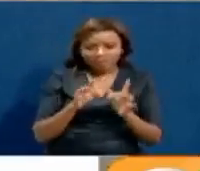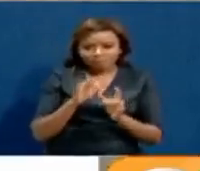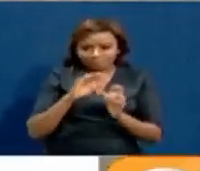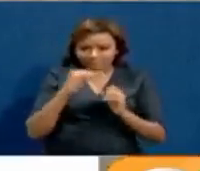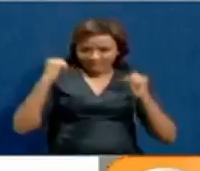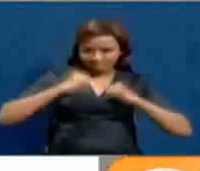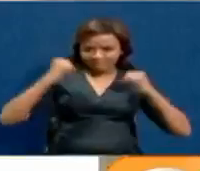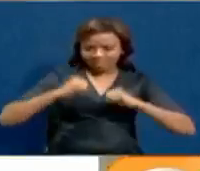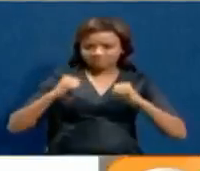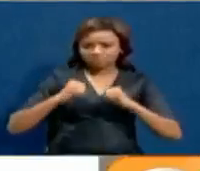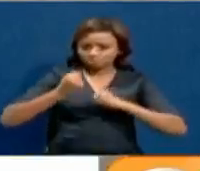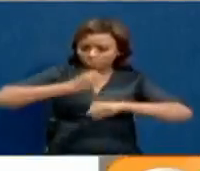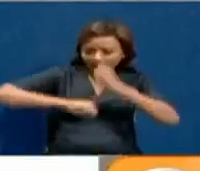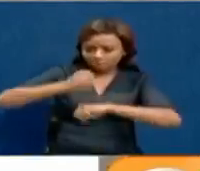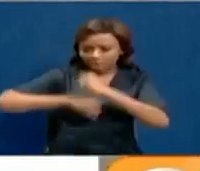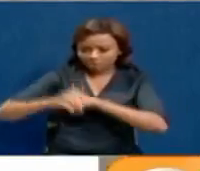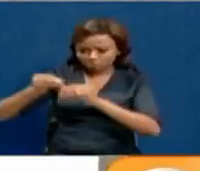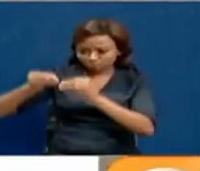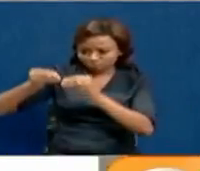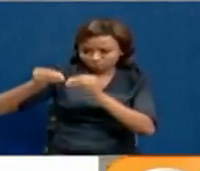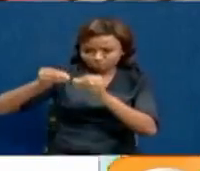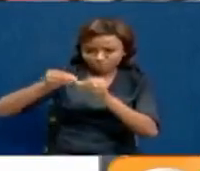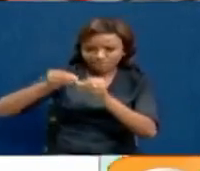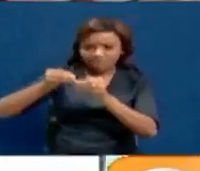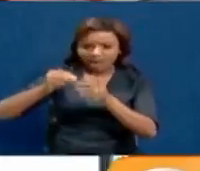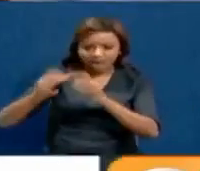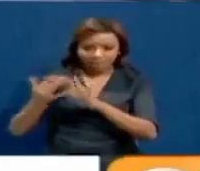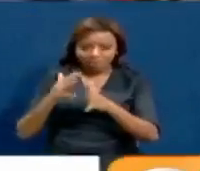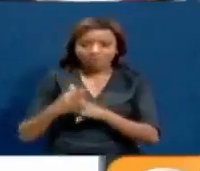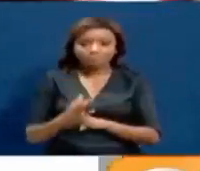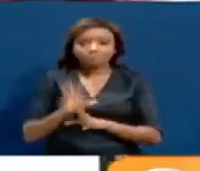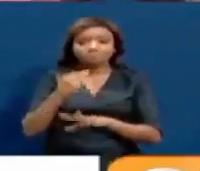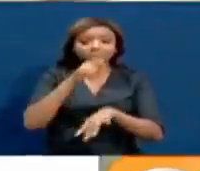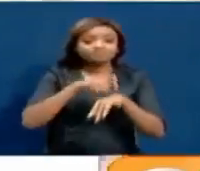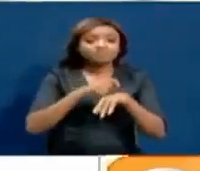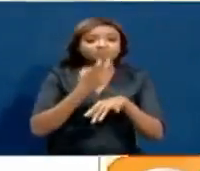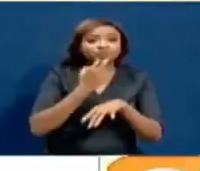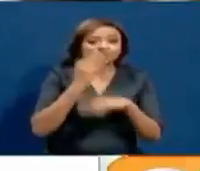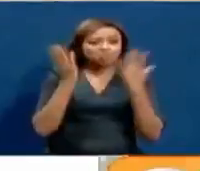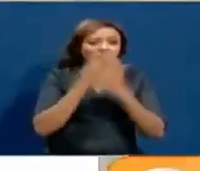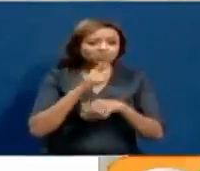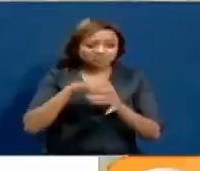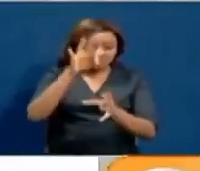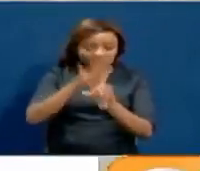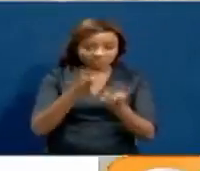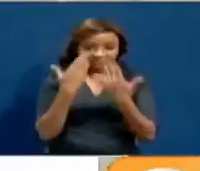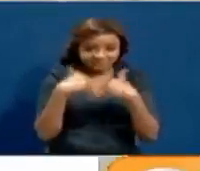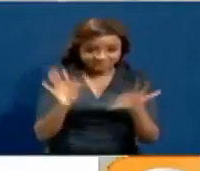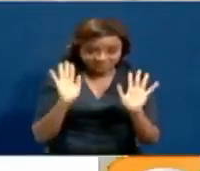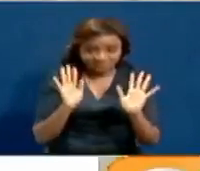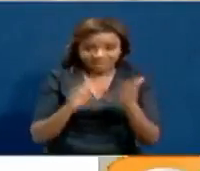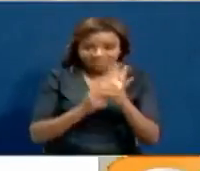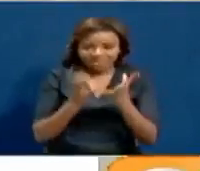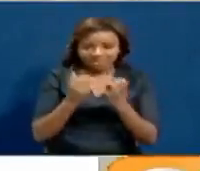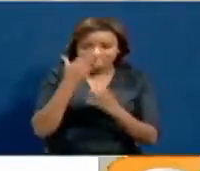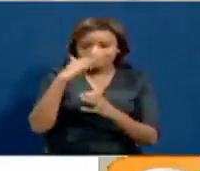ability to respond to it accordingly. When the polls close on Tuesday night in America, it may take several days for